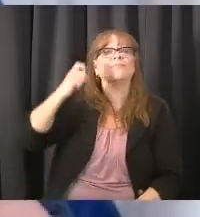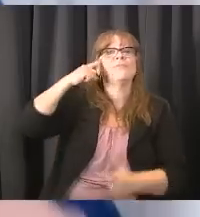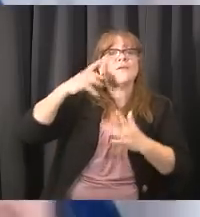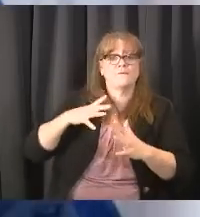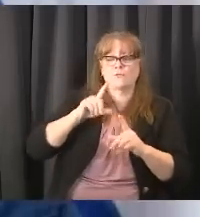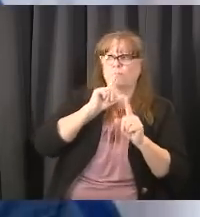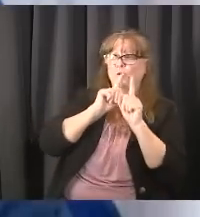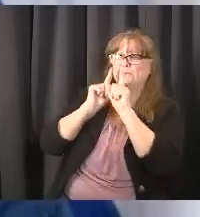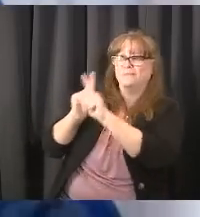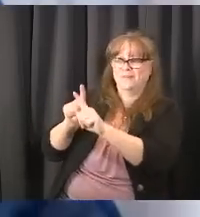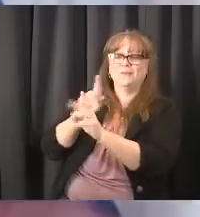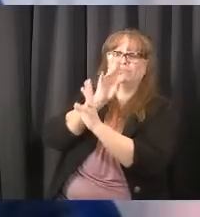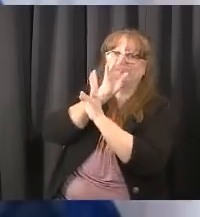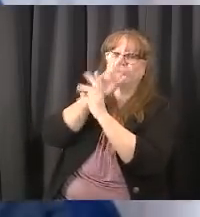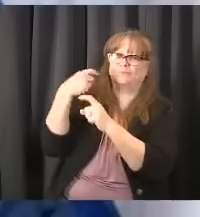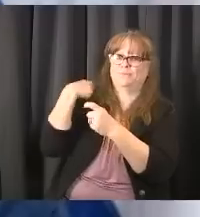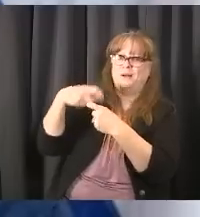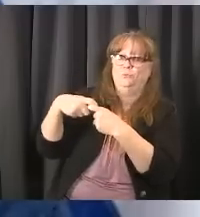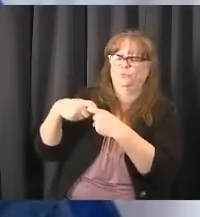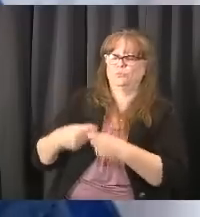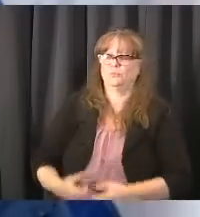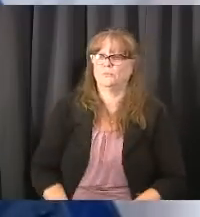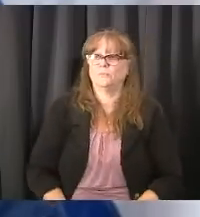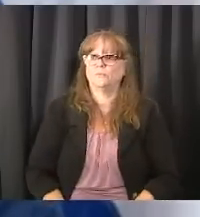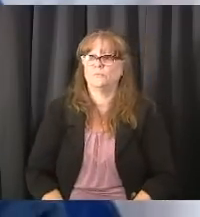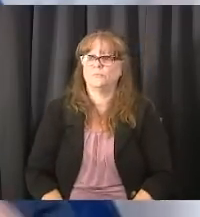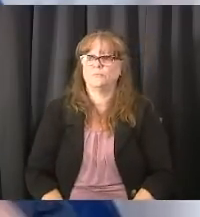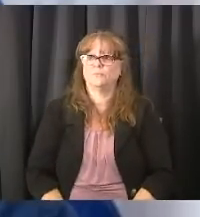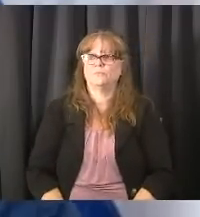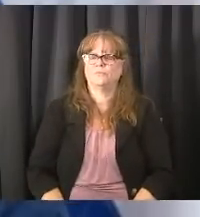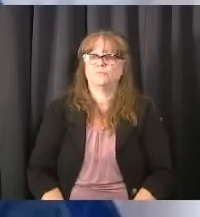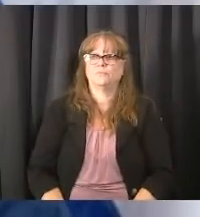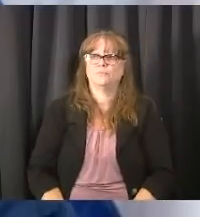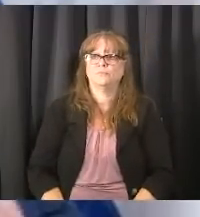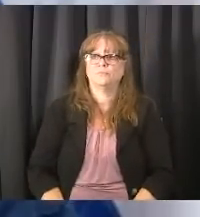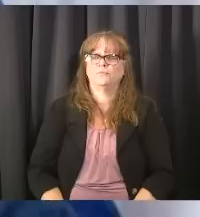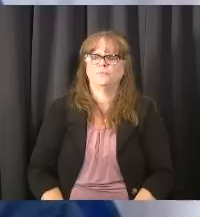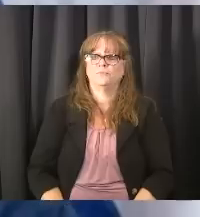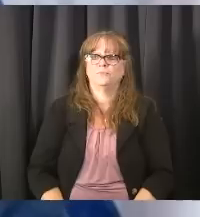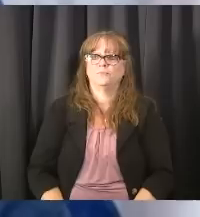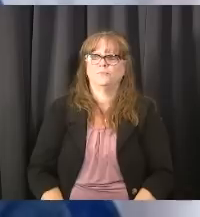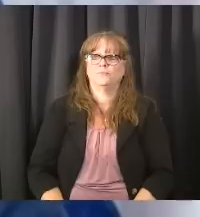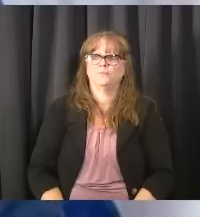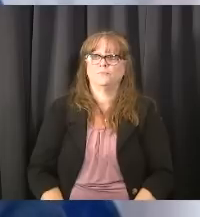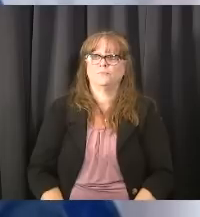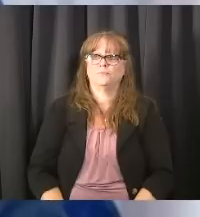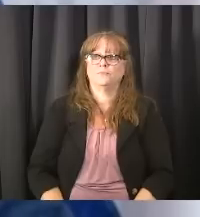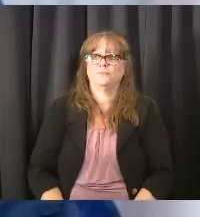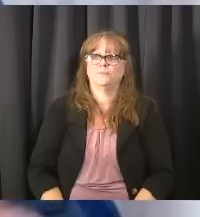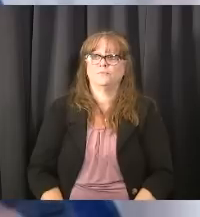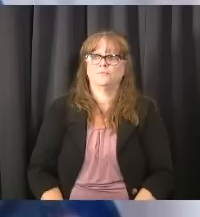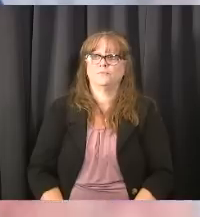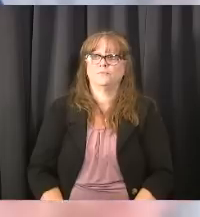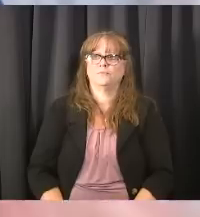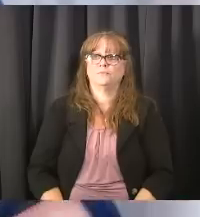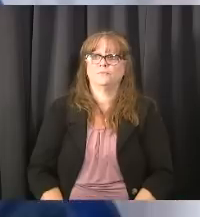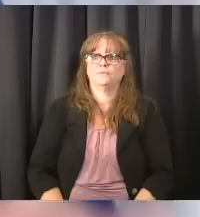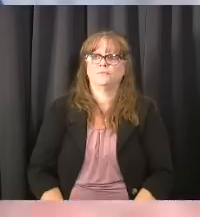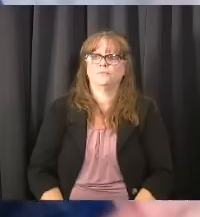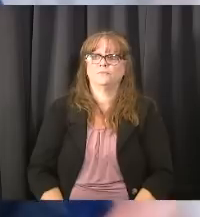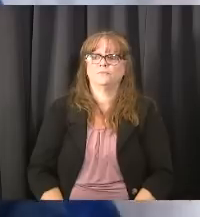en nuestro estado sin importante estatus migratorio o seguro. Pueden ir a